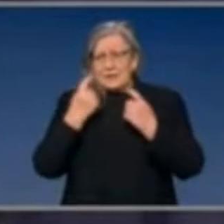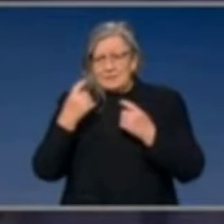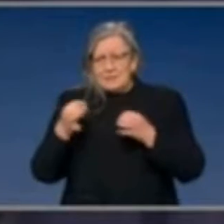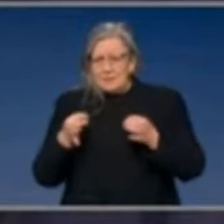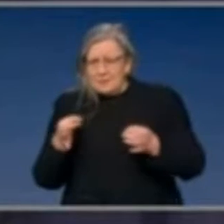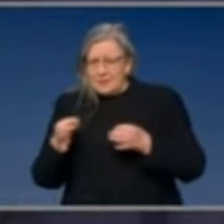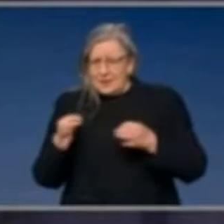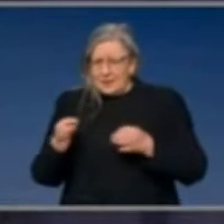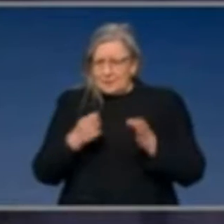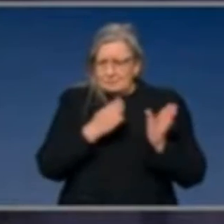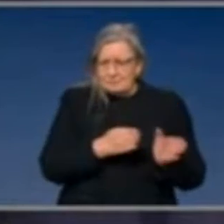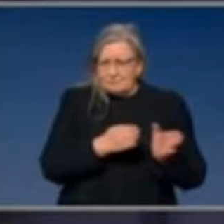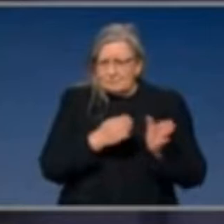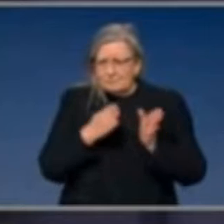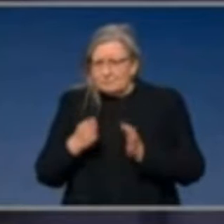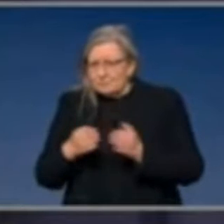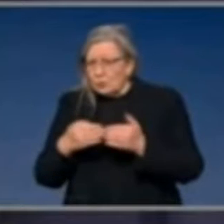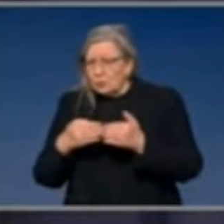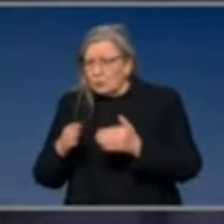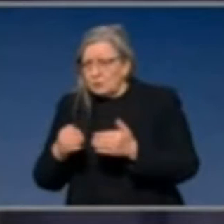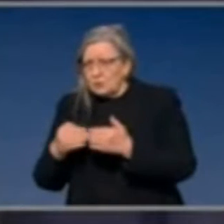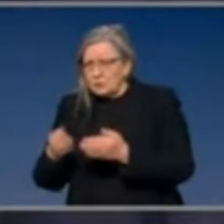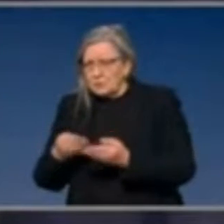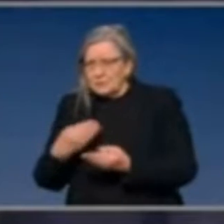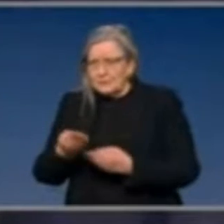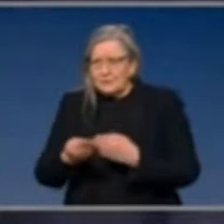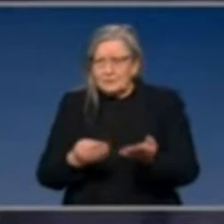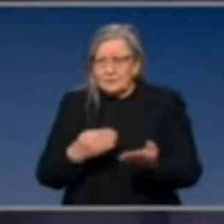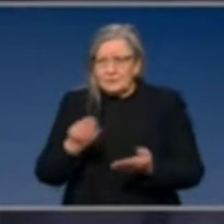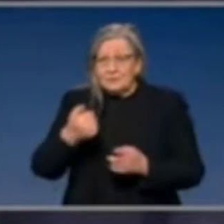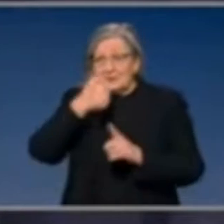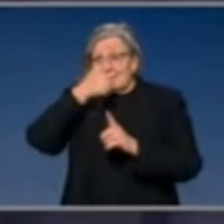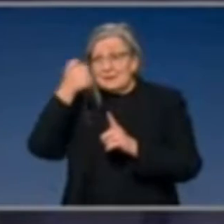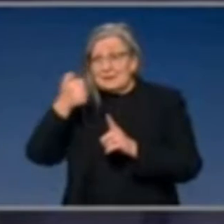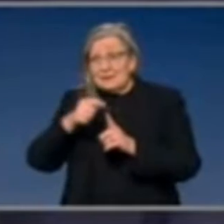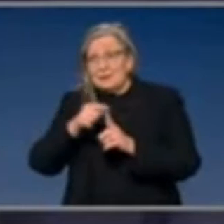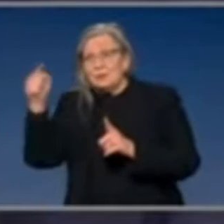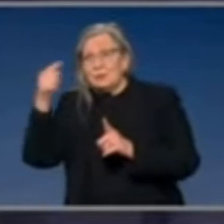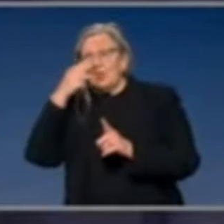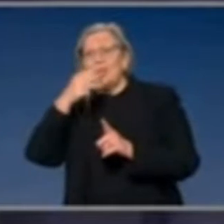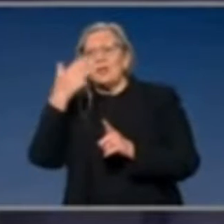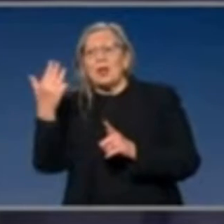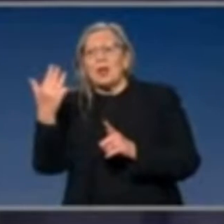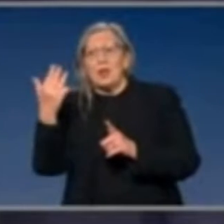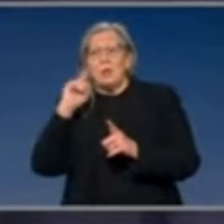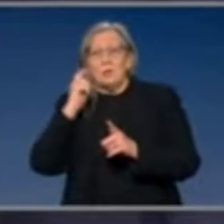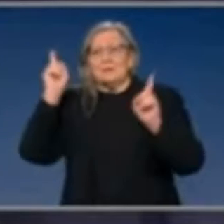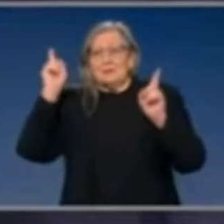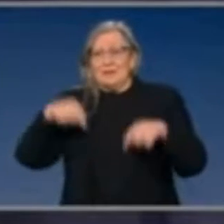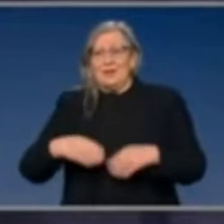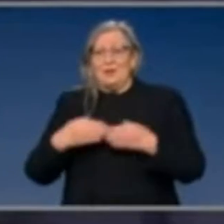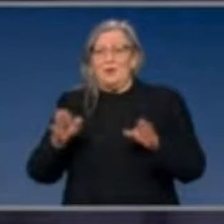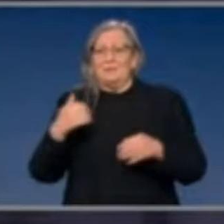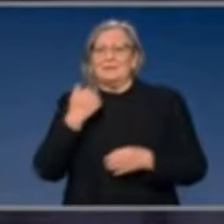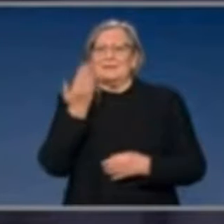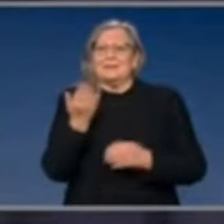up, as you know, for 16 to 39-year-olds as of Monday. So that's a very important